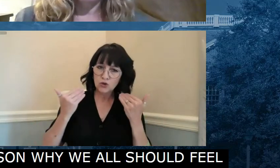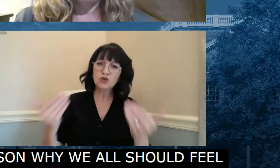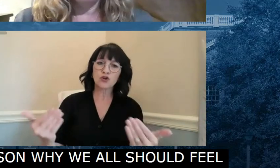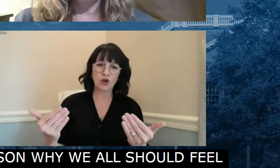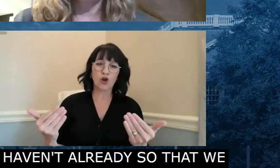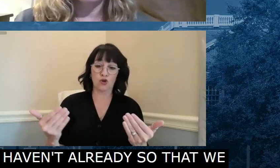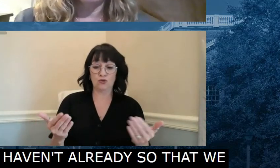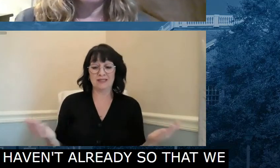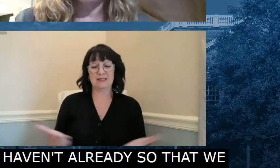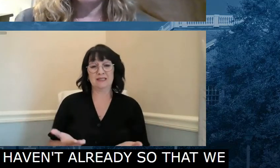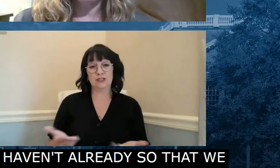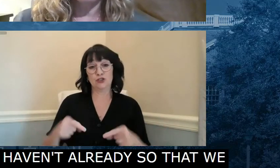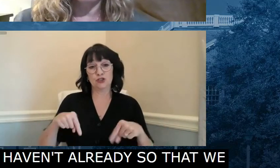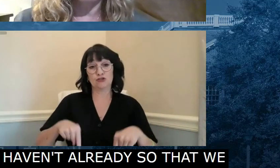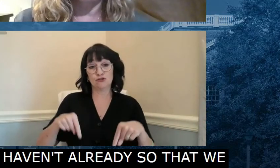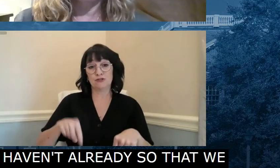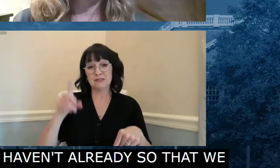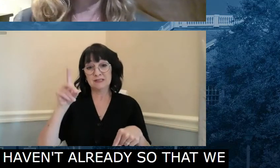to have